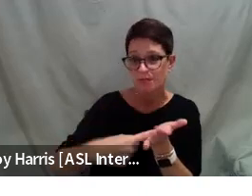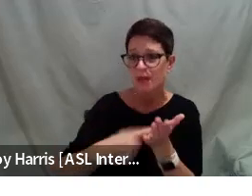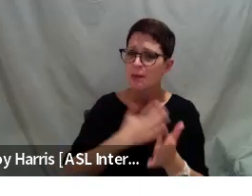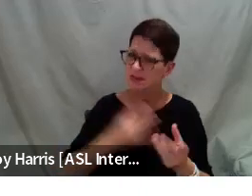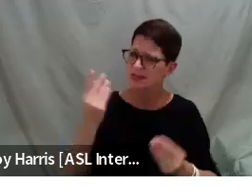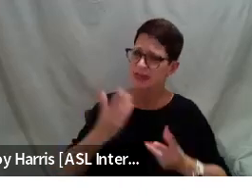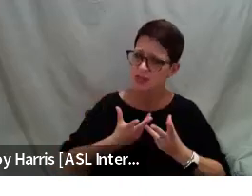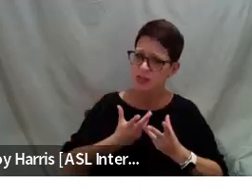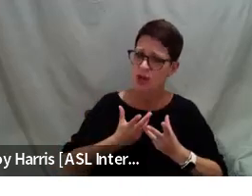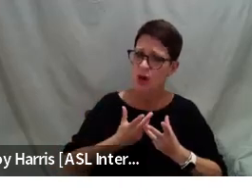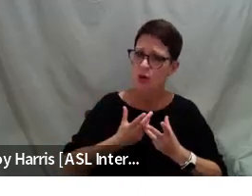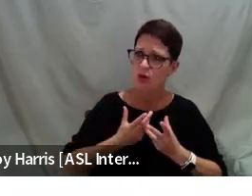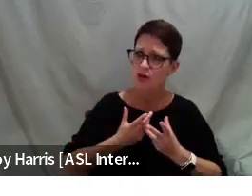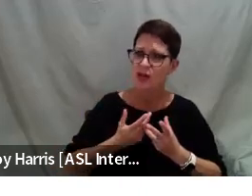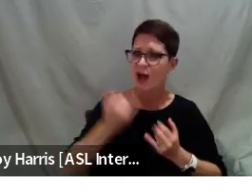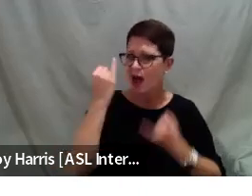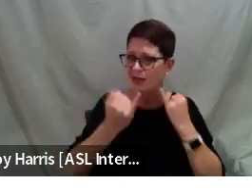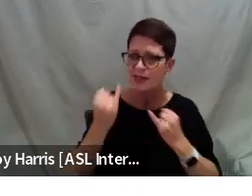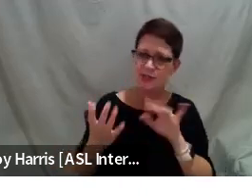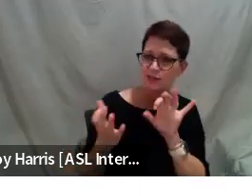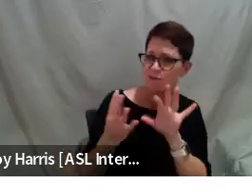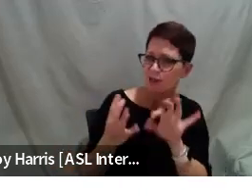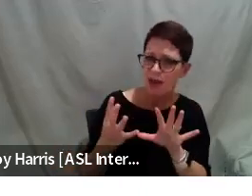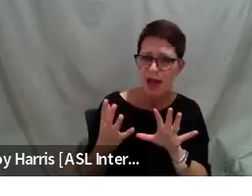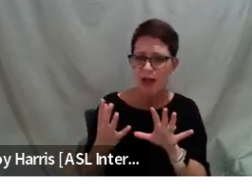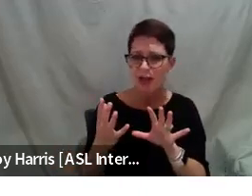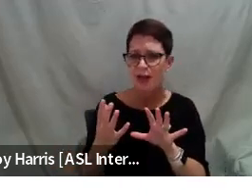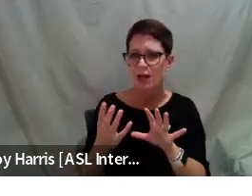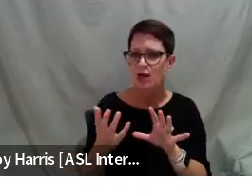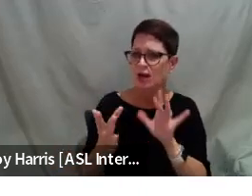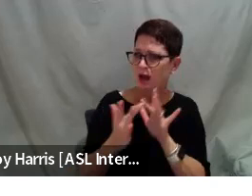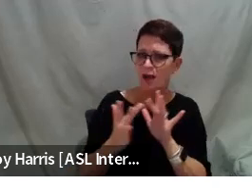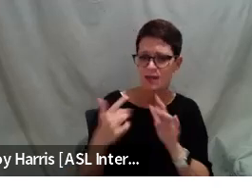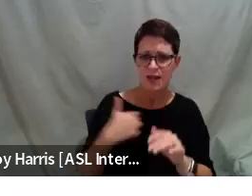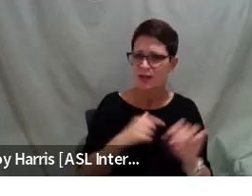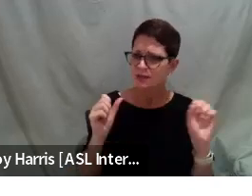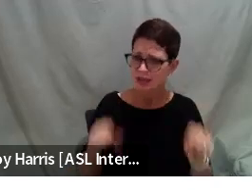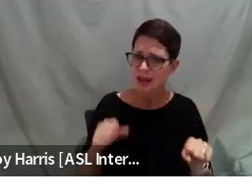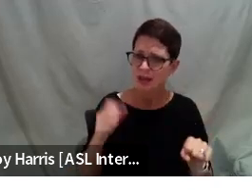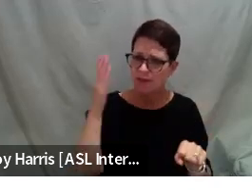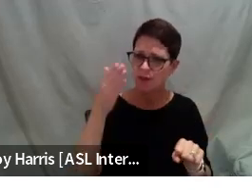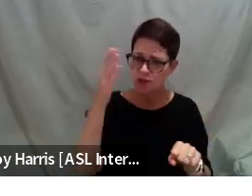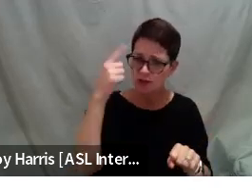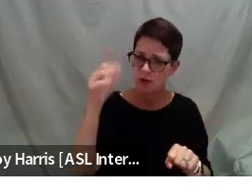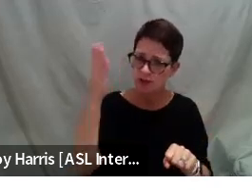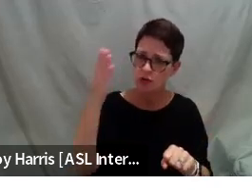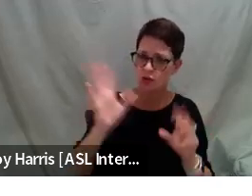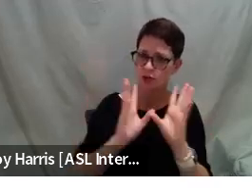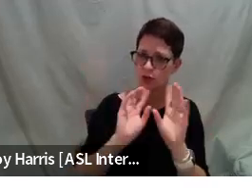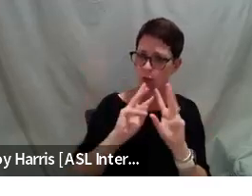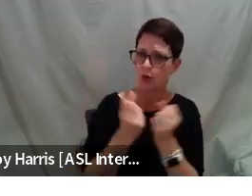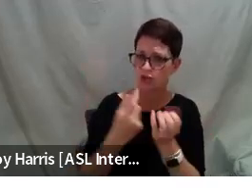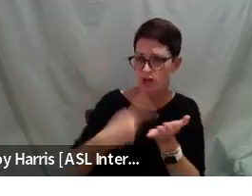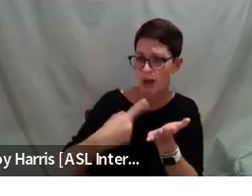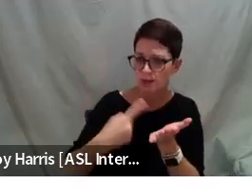us know if you have any suggestions or feedback, or if you'd like to stay in contact in the future for future presentations. We'll